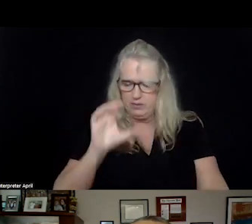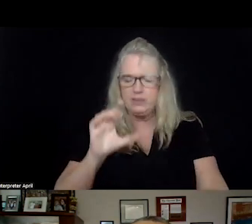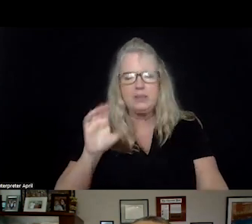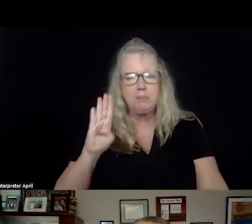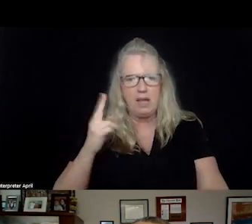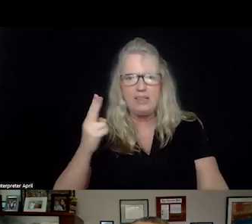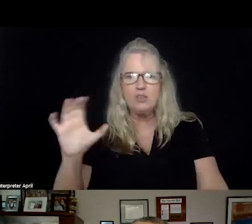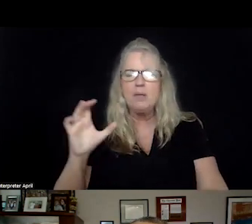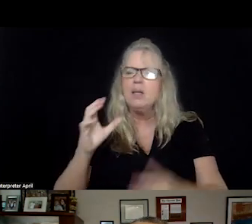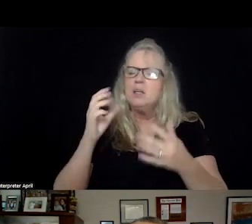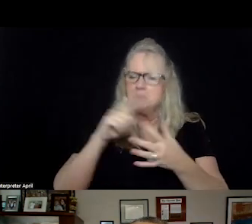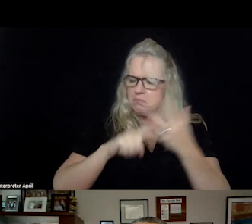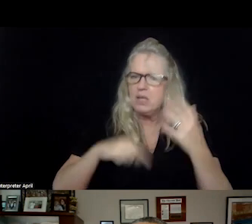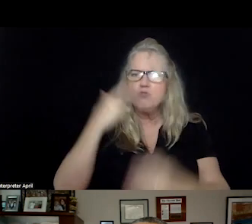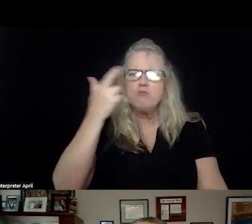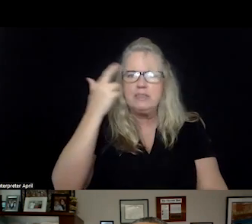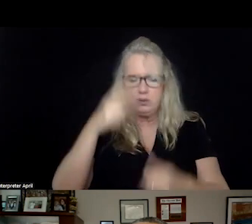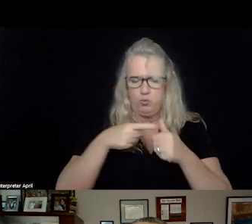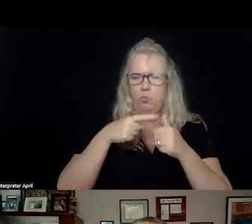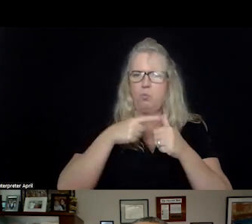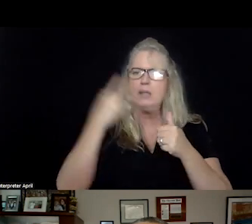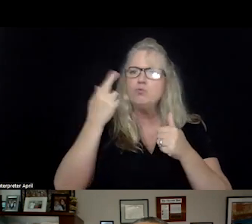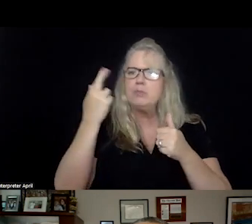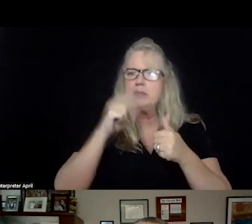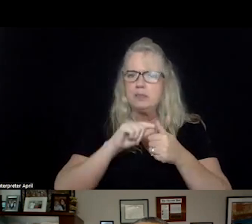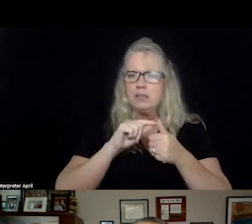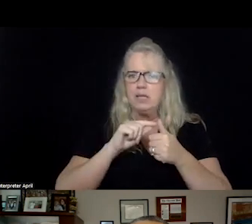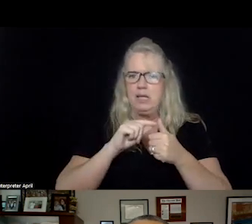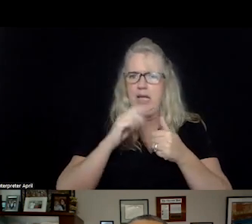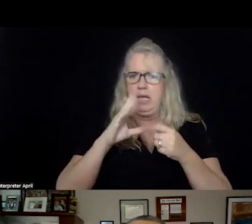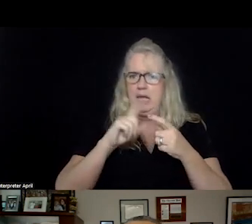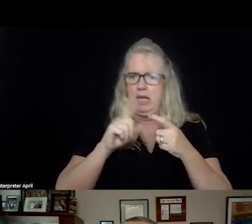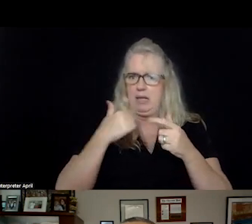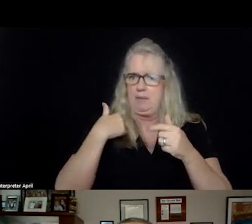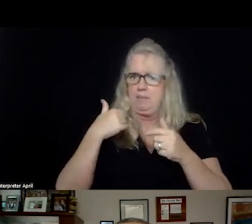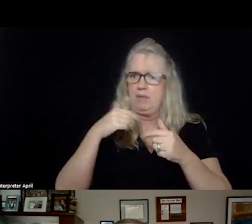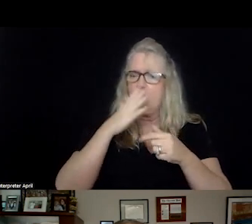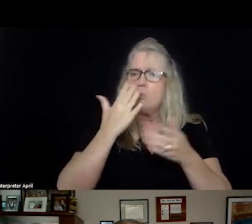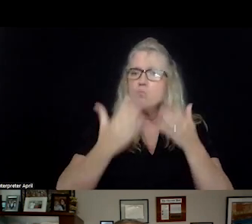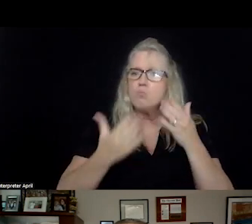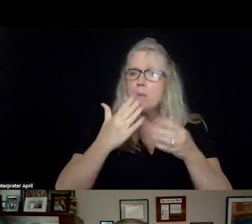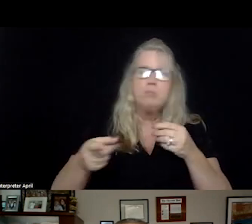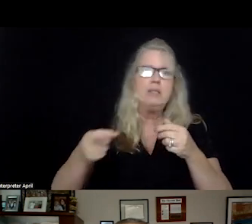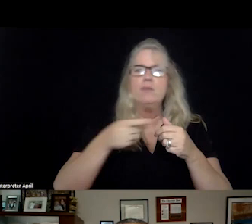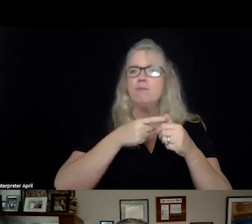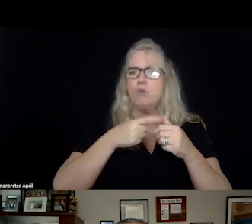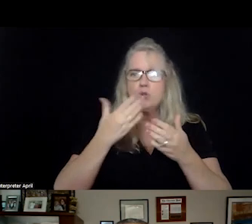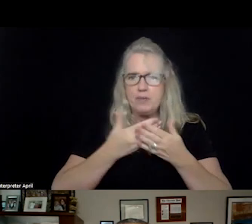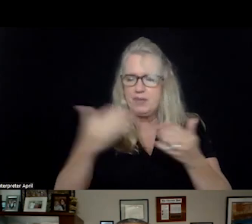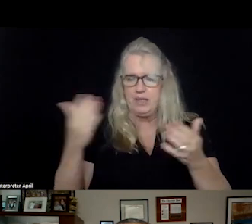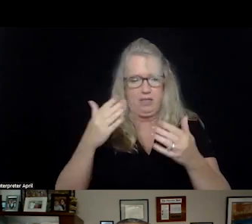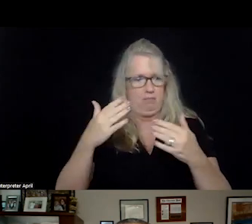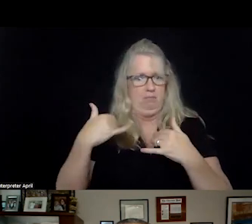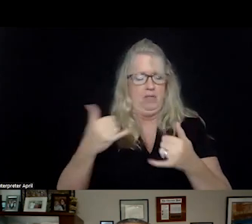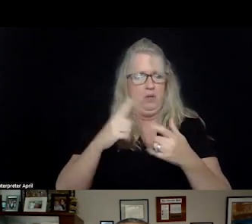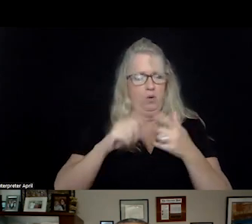a number of reasons. One is because throughout my career, CCBHCs are probably the first thing that I've seen that really